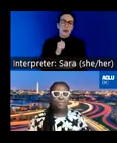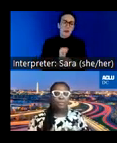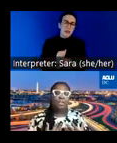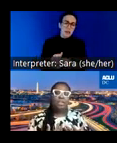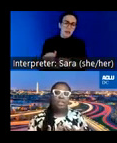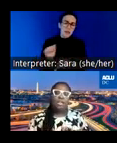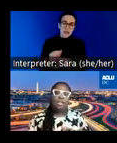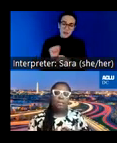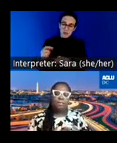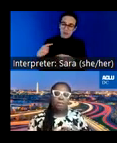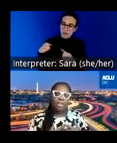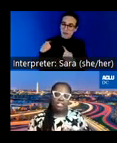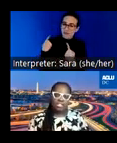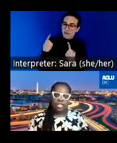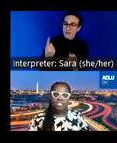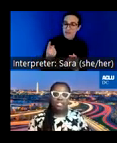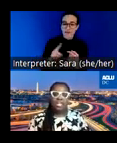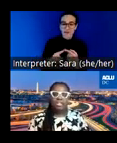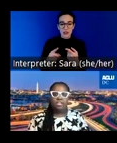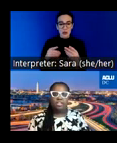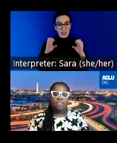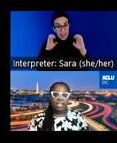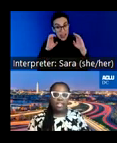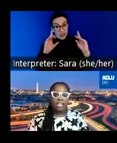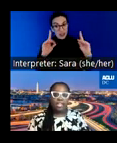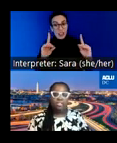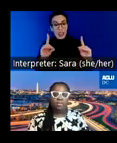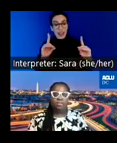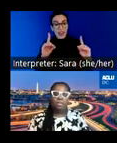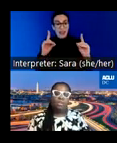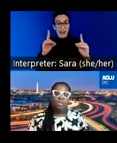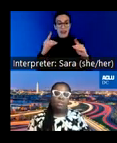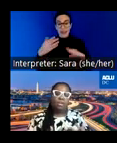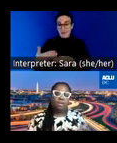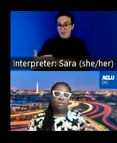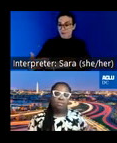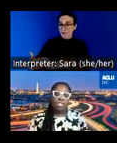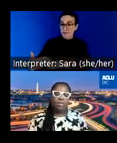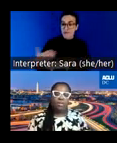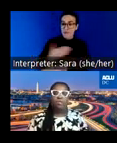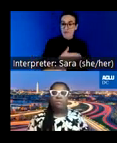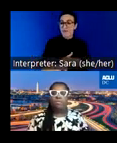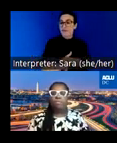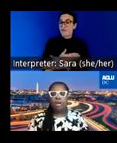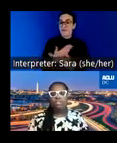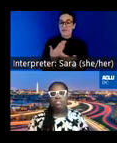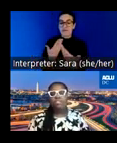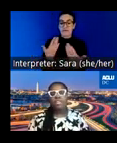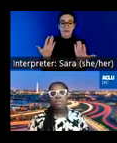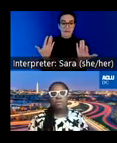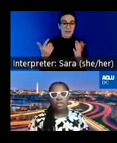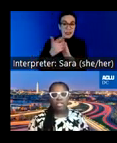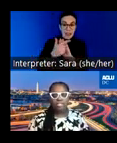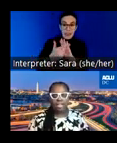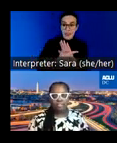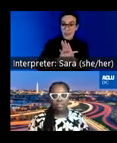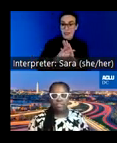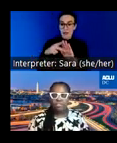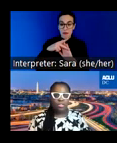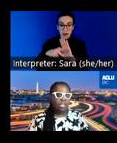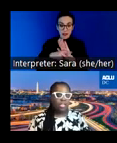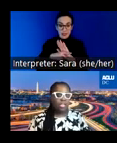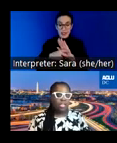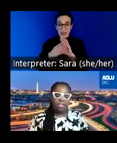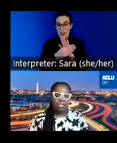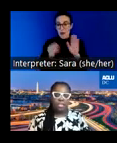to both educate and advance the legal policy and organizing